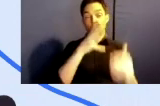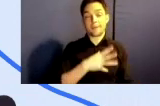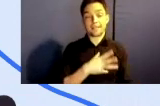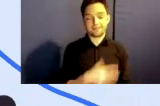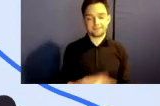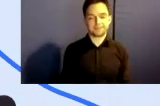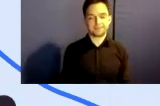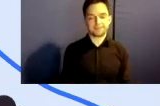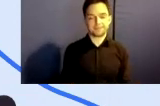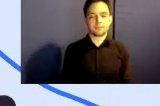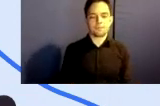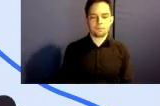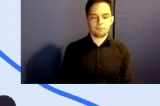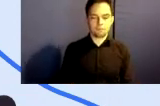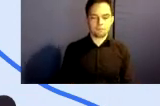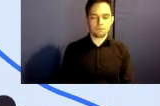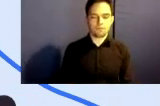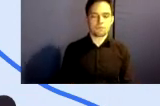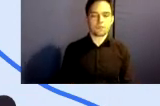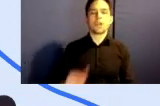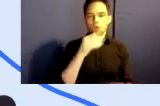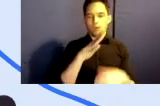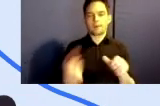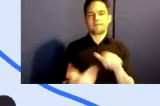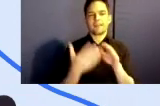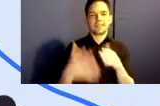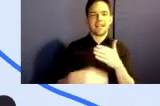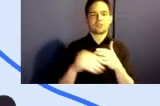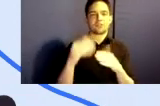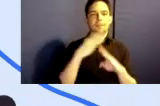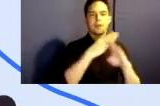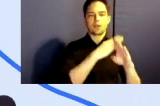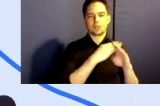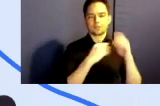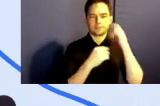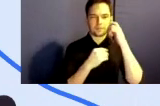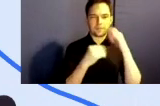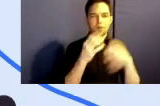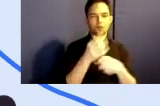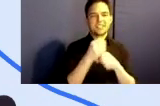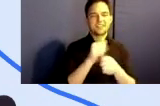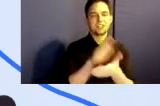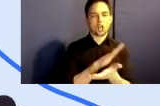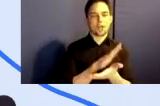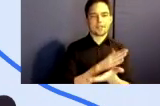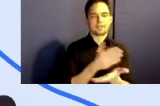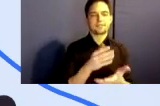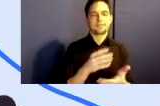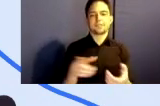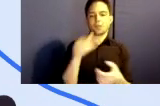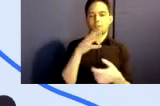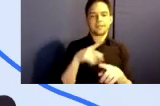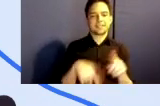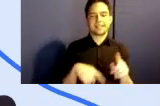some women face extra barriers replacing civil documents. In some cultures that women cannot replace their civil